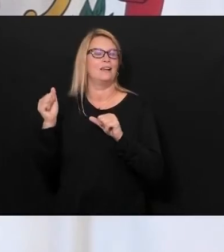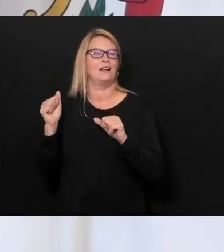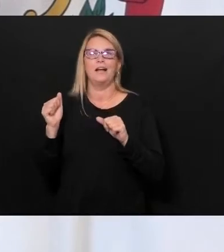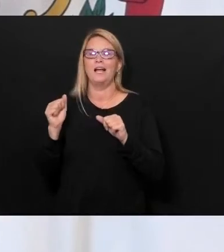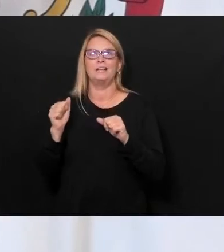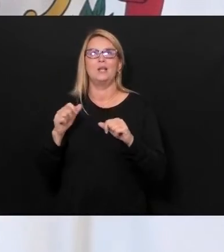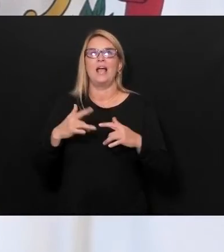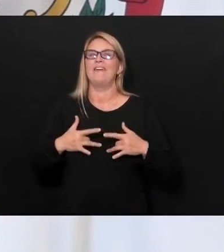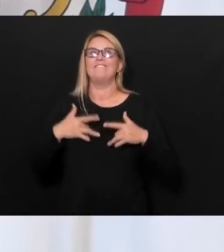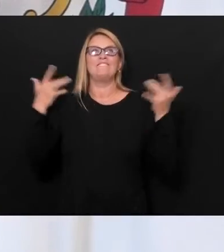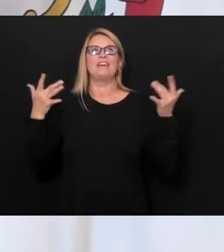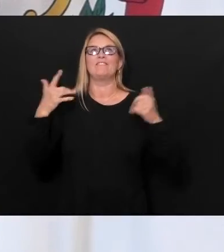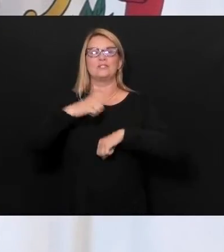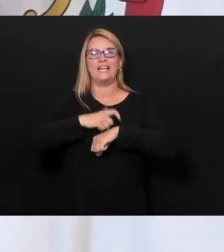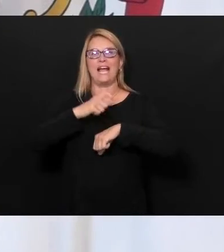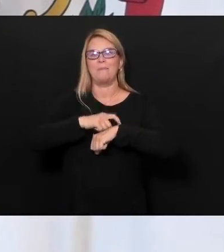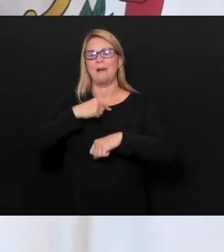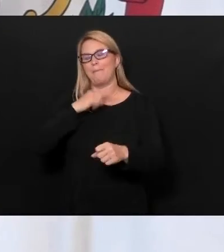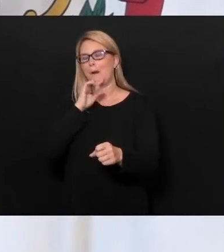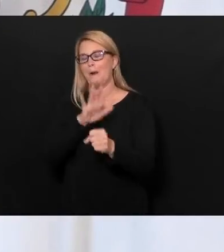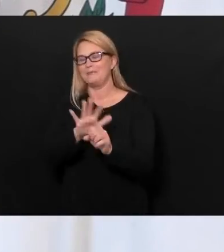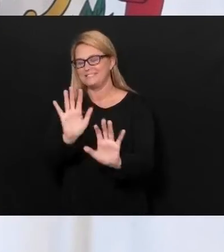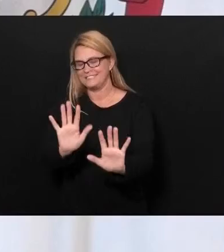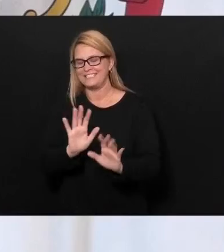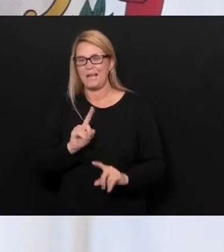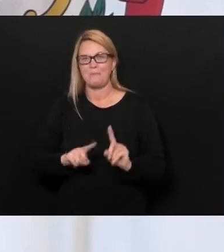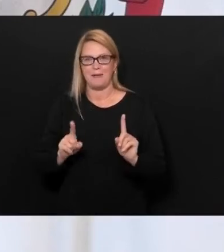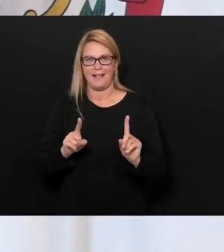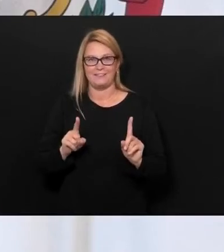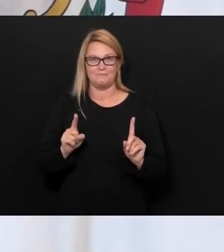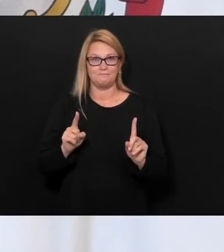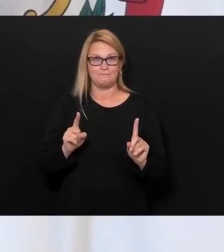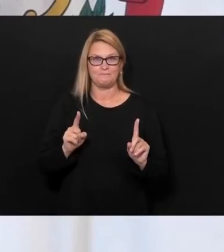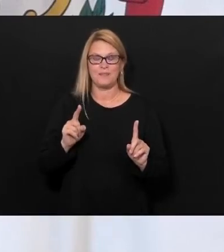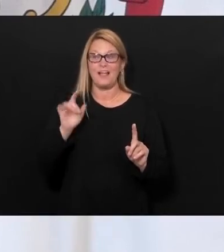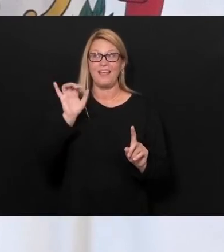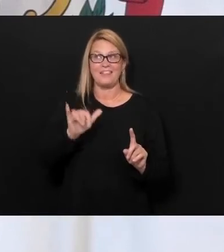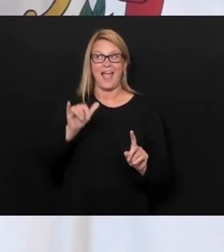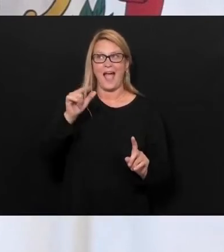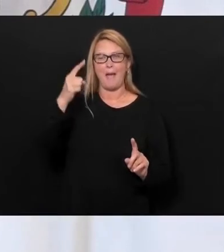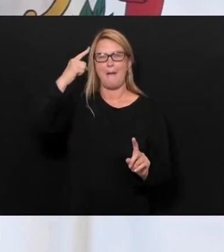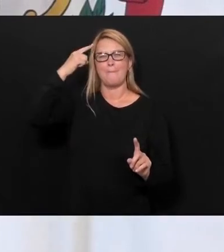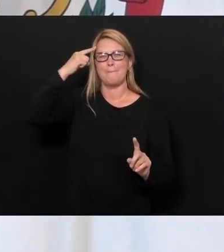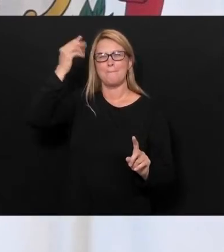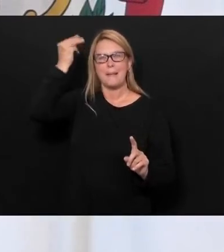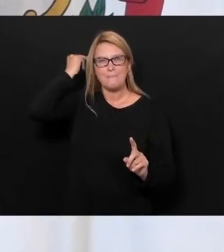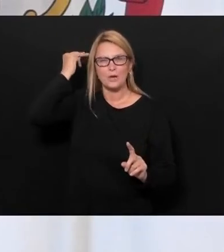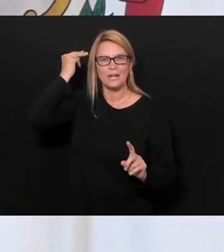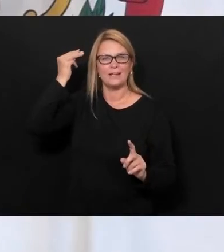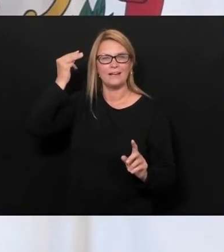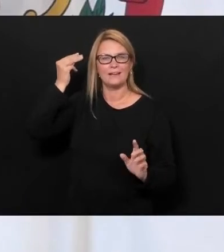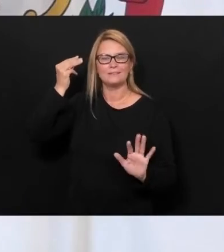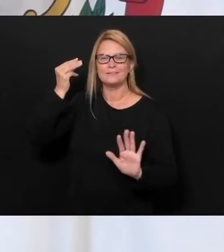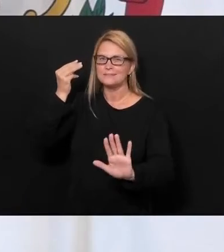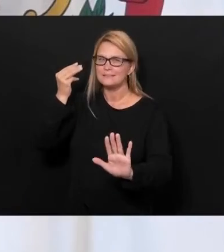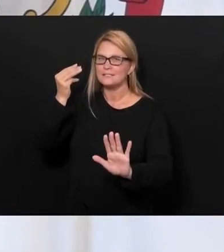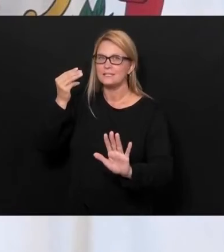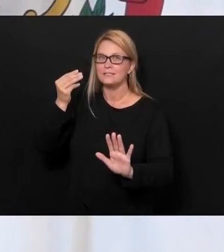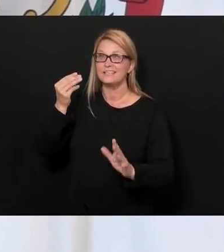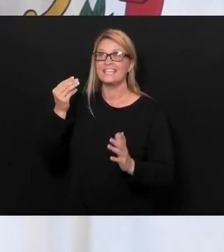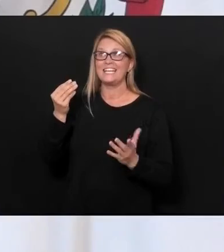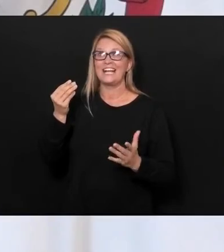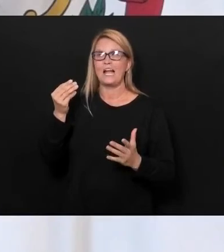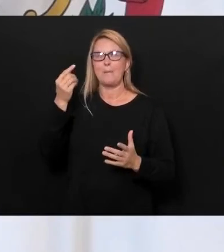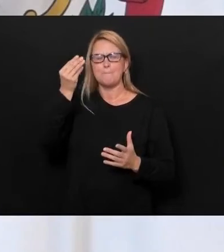an eventful time, I'll promise you that. But I'll tell you this, it was a memory I'll never forget. Maybe not the most pleasant